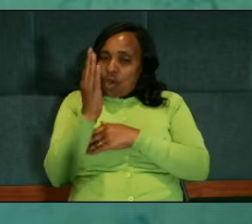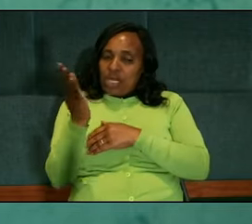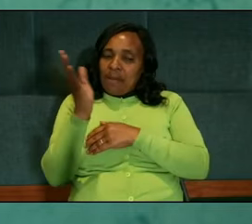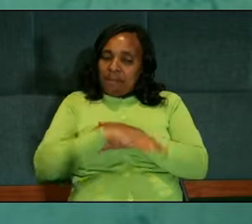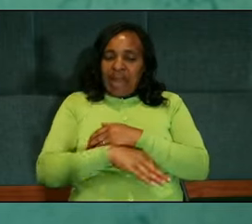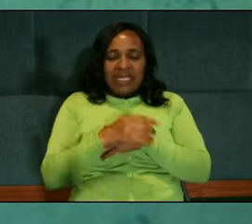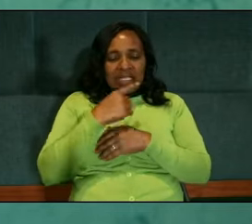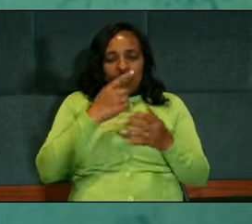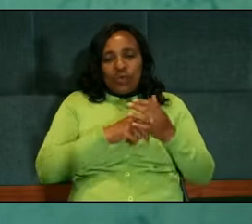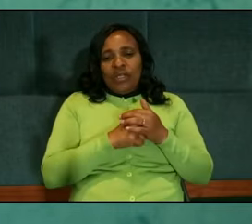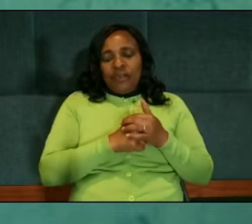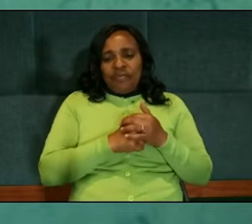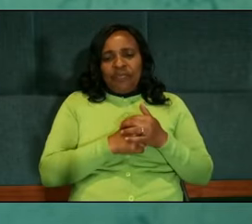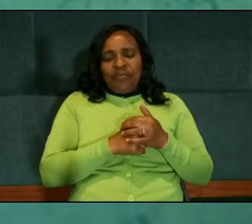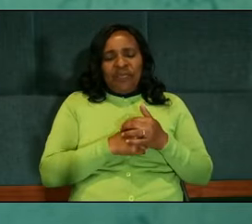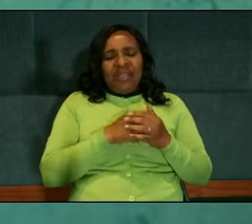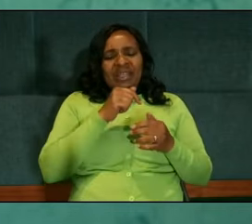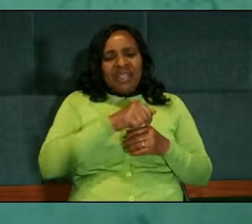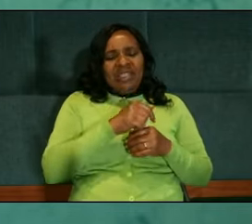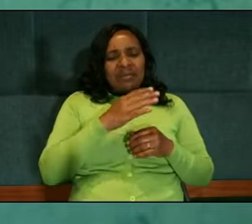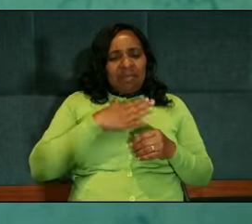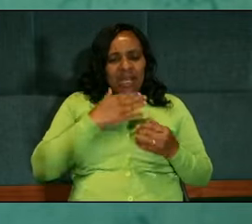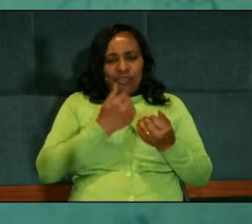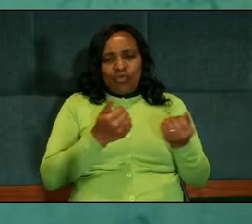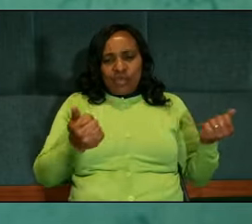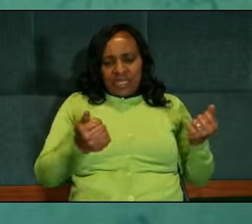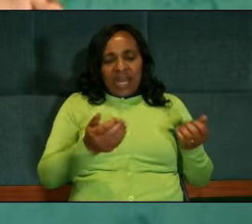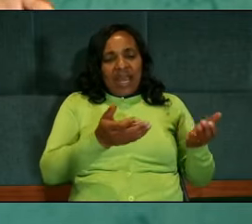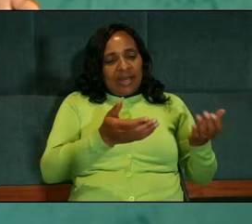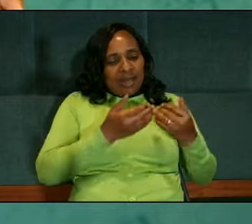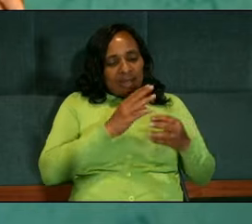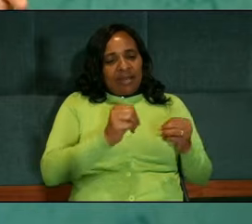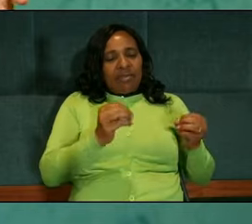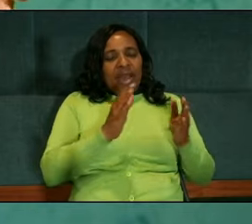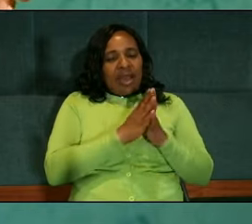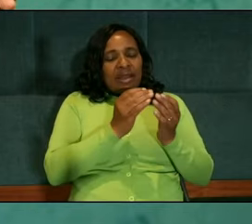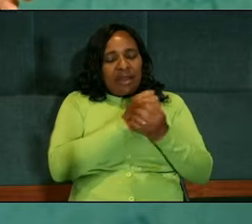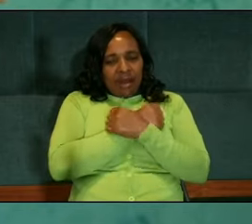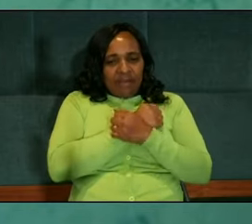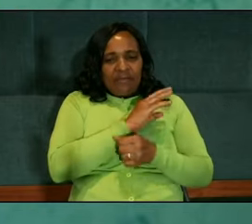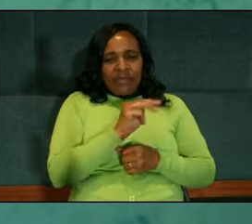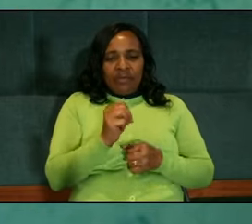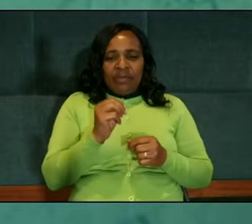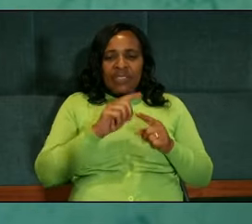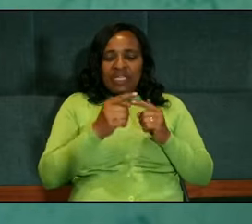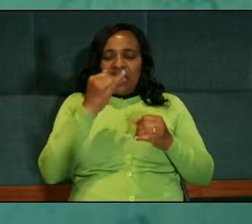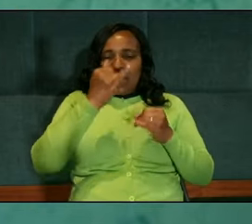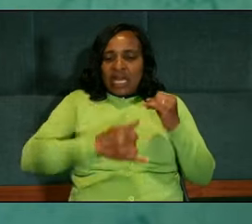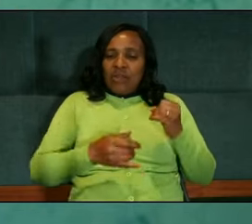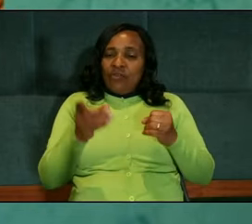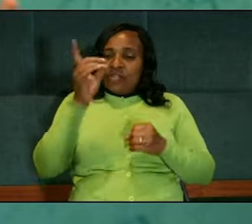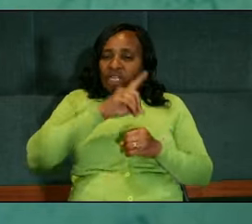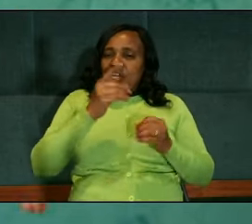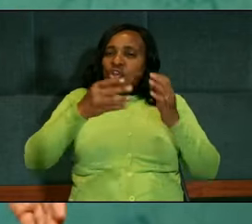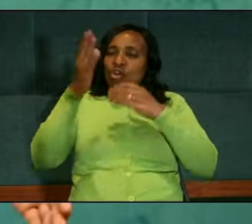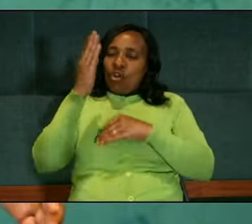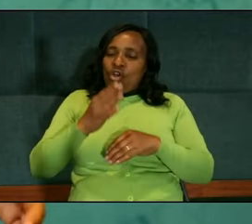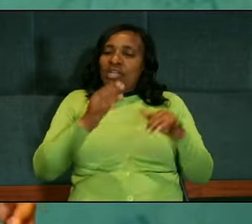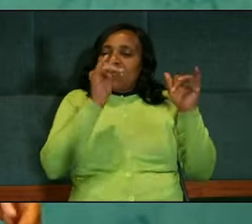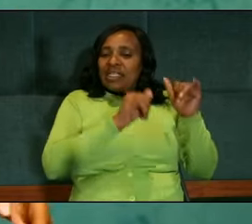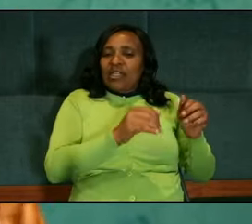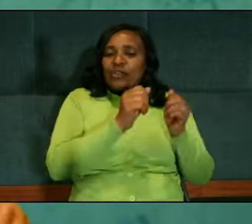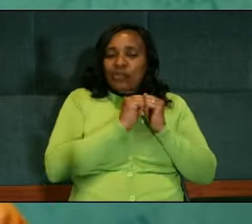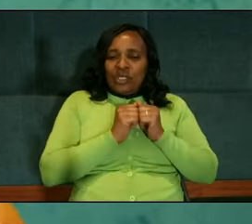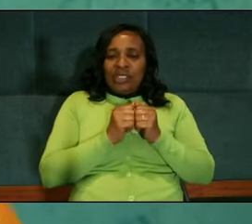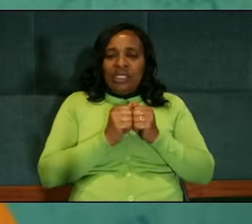but they are my children. I made them and I love them. And he would, at the end of the day, God would still be with the children of